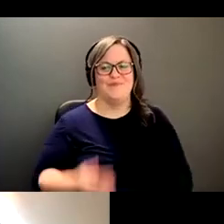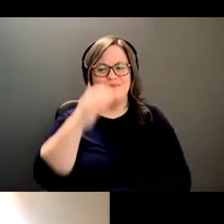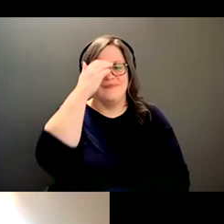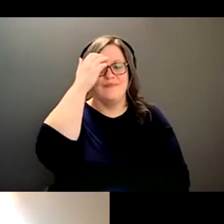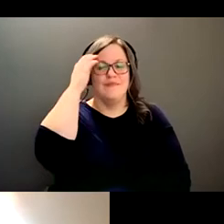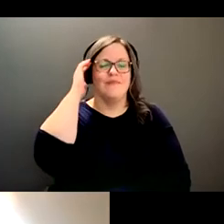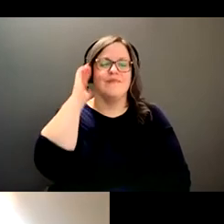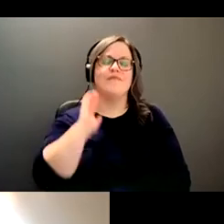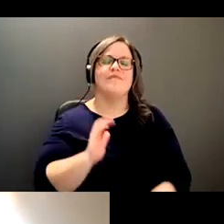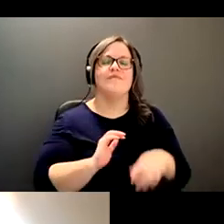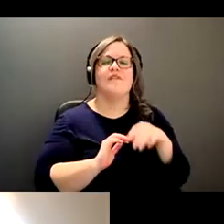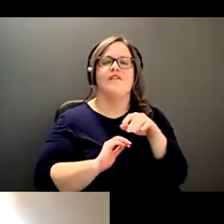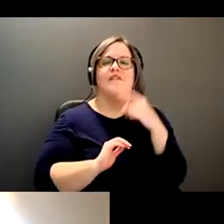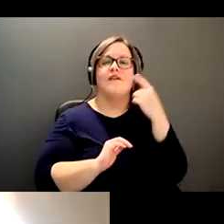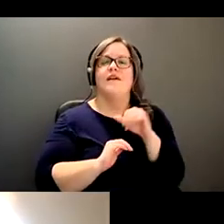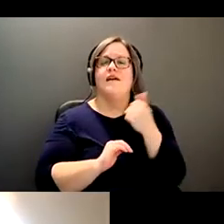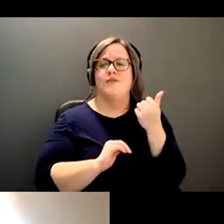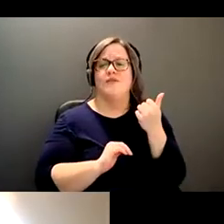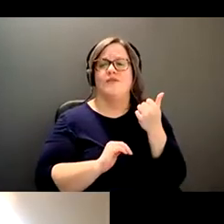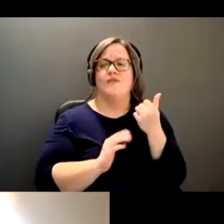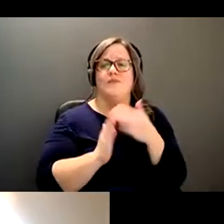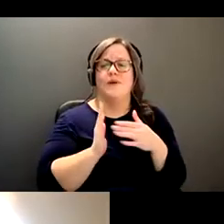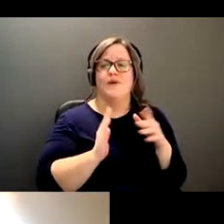for the other part of the question,